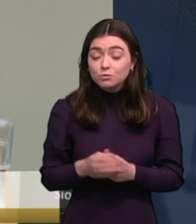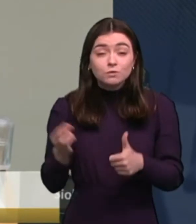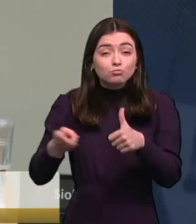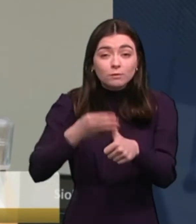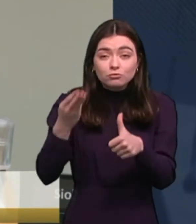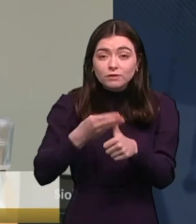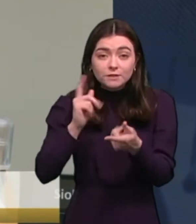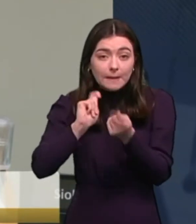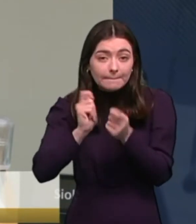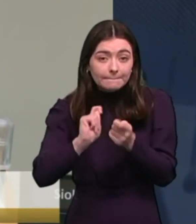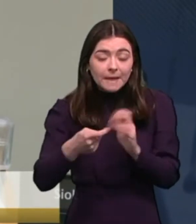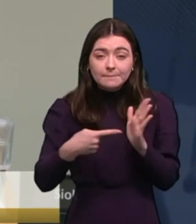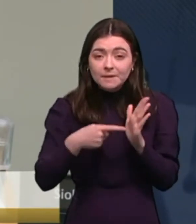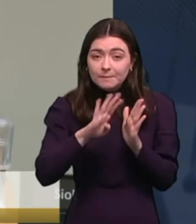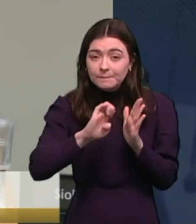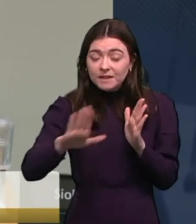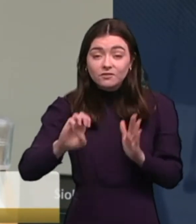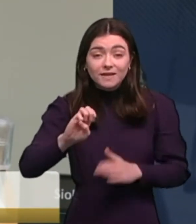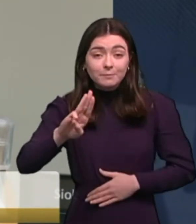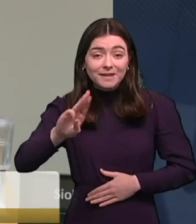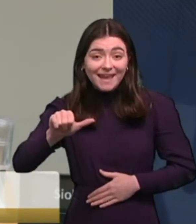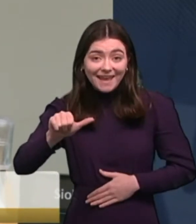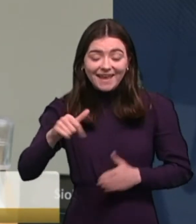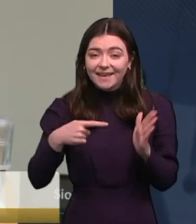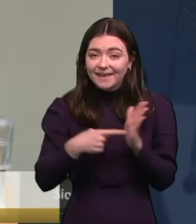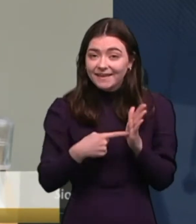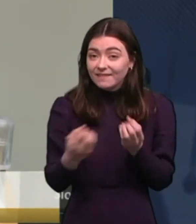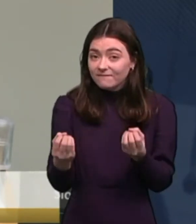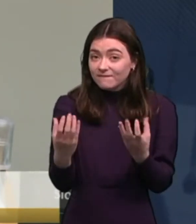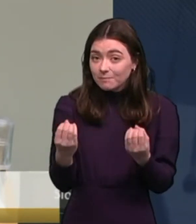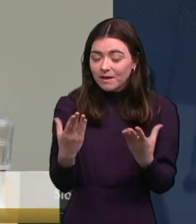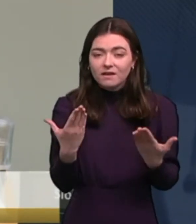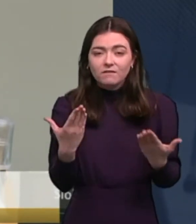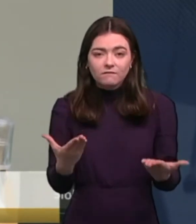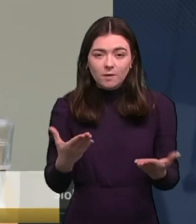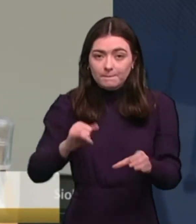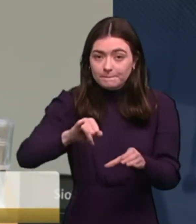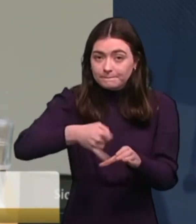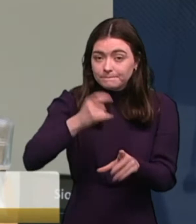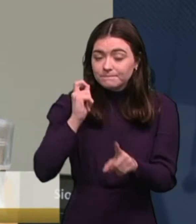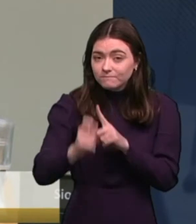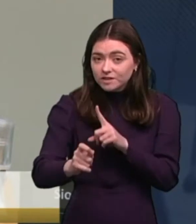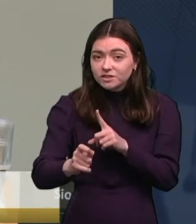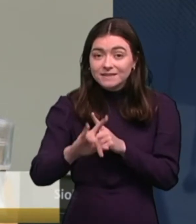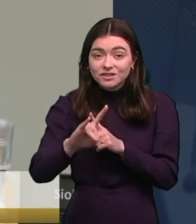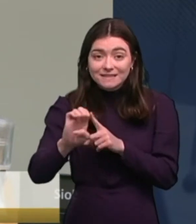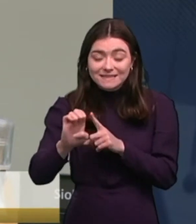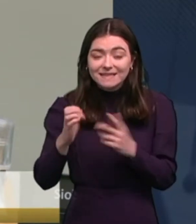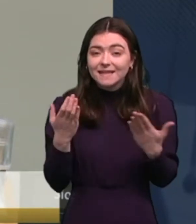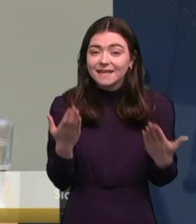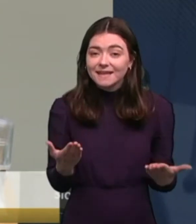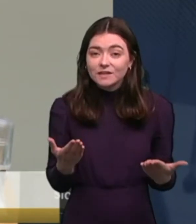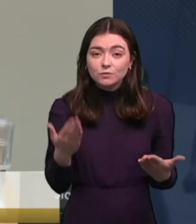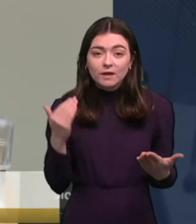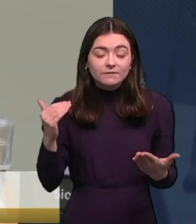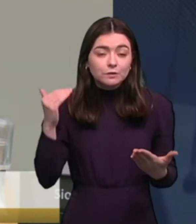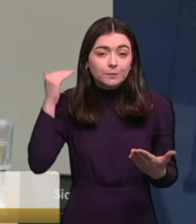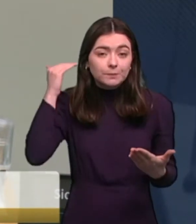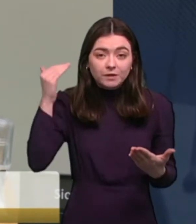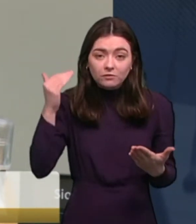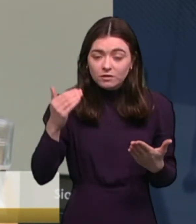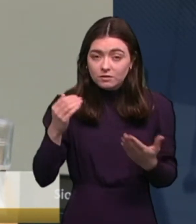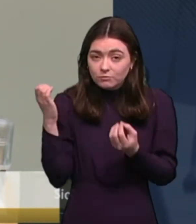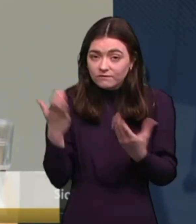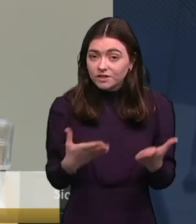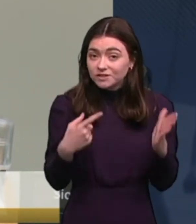of the Amendment Bill in relation to EPAs, the feedback that we got from clinicians in the HSE was that you have superior provisions in Part 8